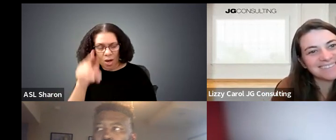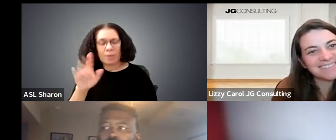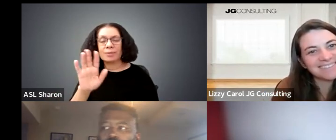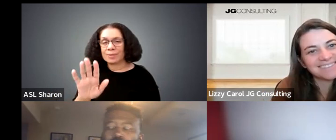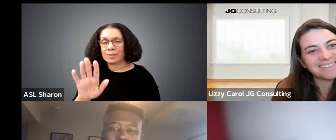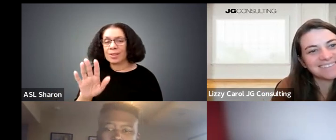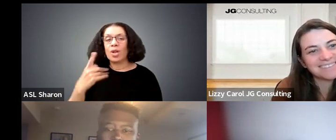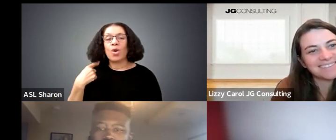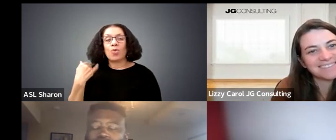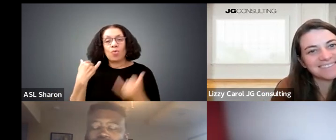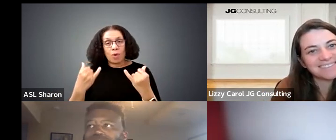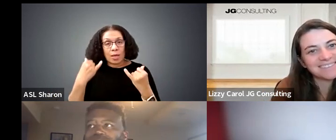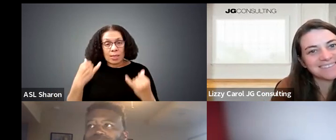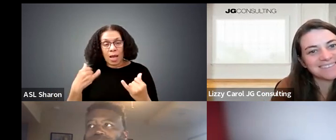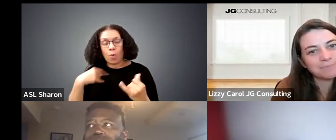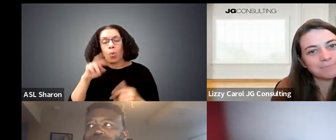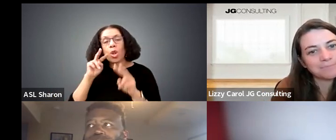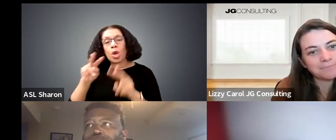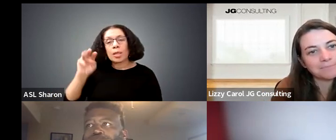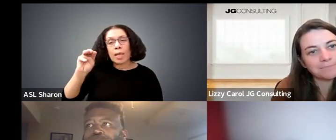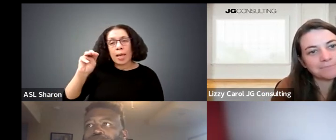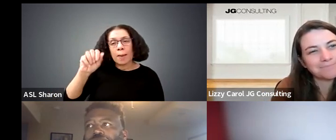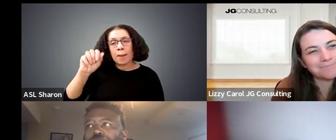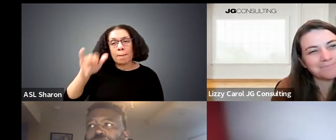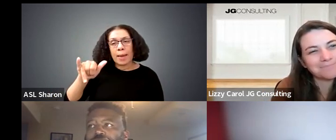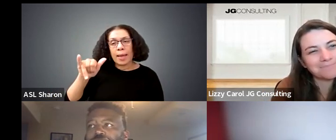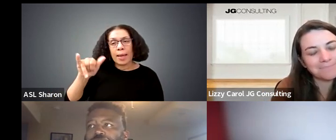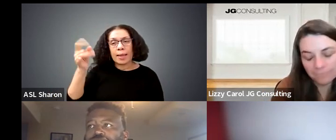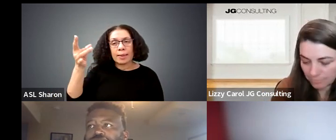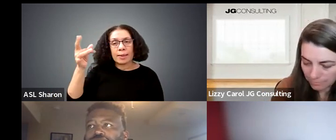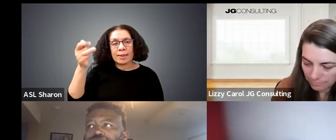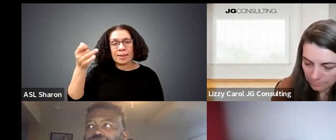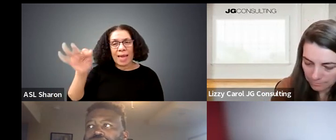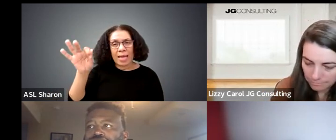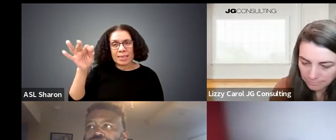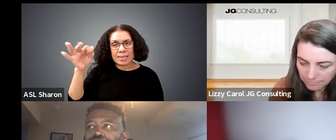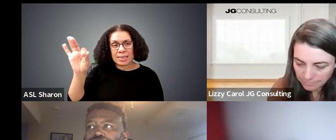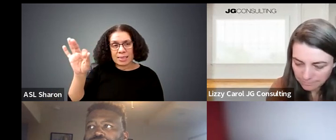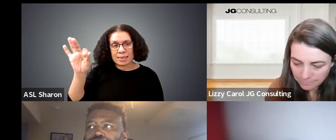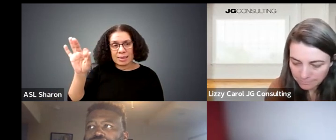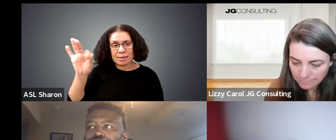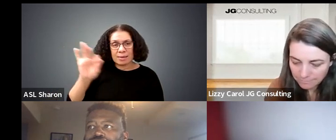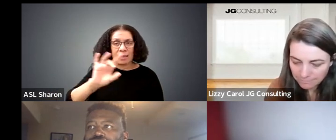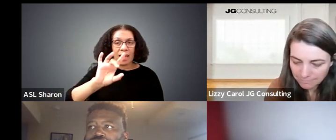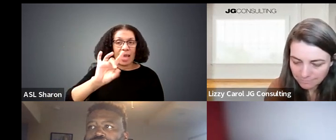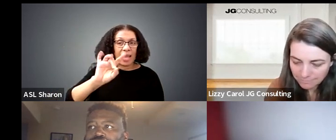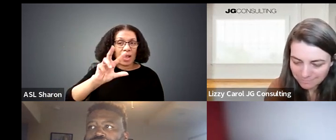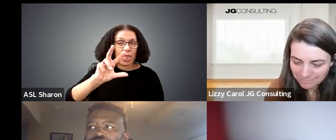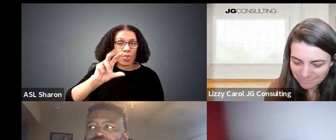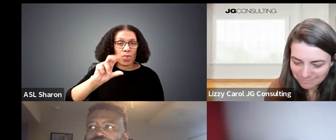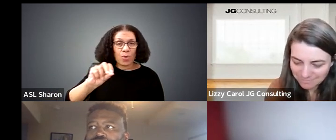So we're looking at May 19th from 8:30 to 1:30. I know that's a large period of time. Maybe we can